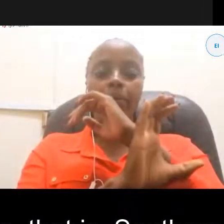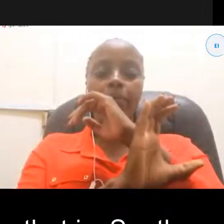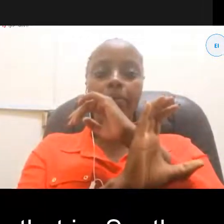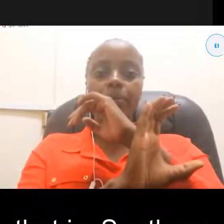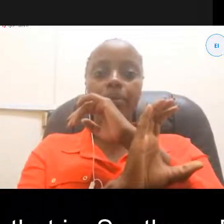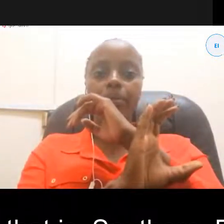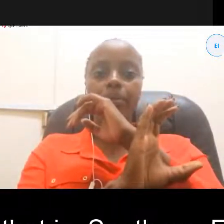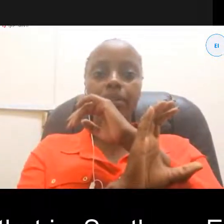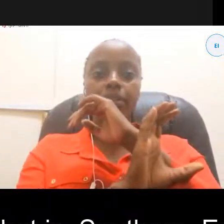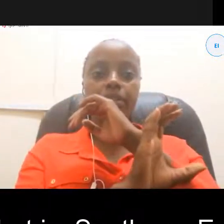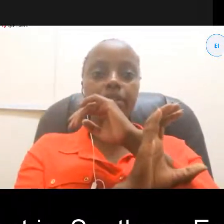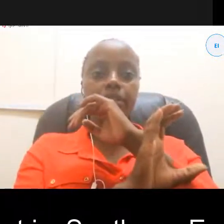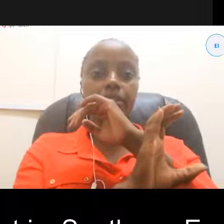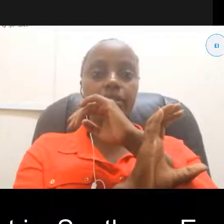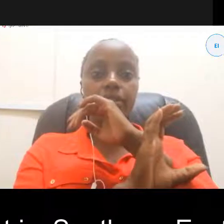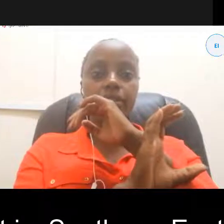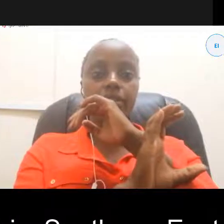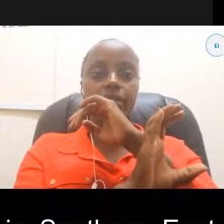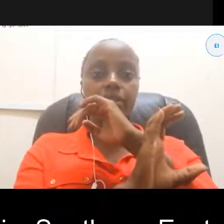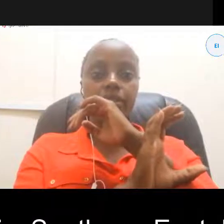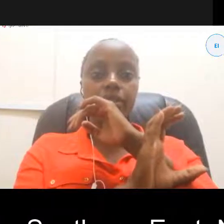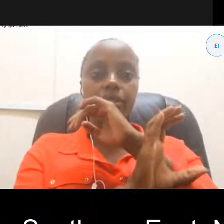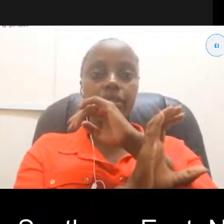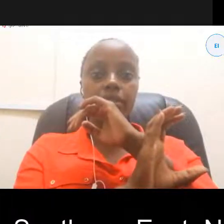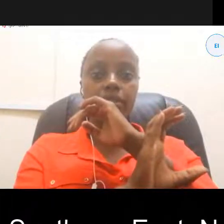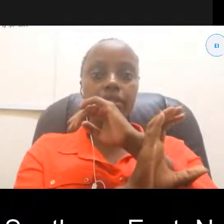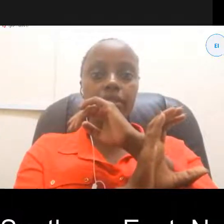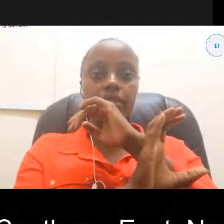I think mine is just to